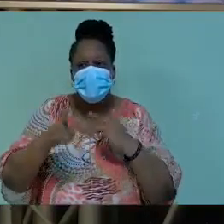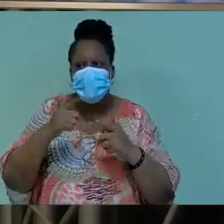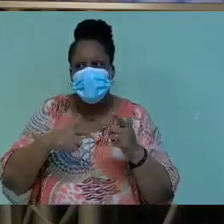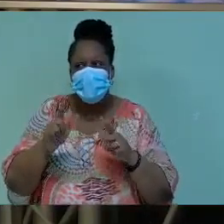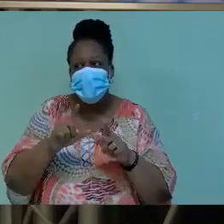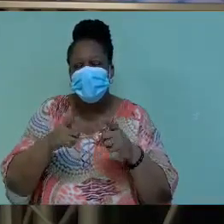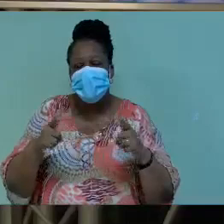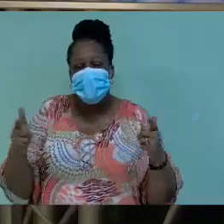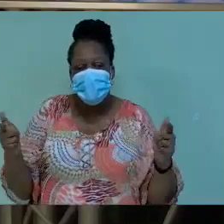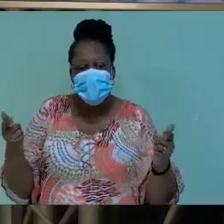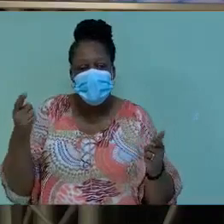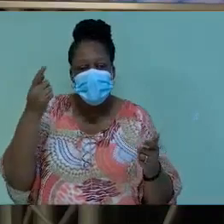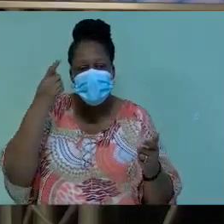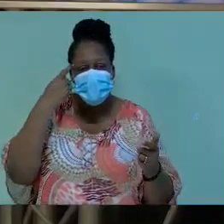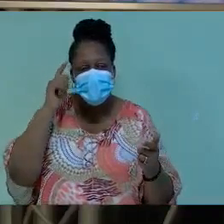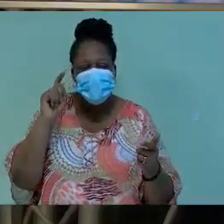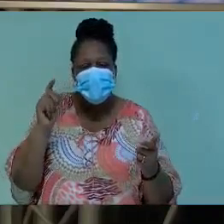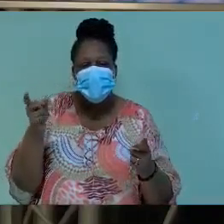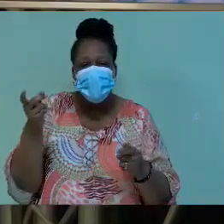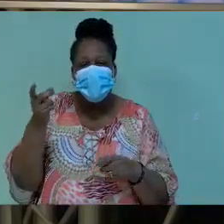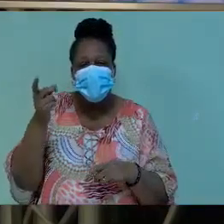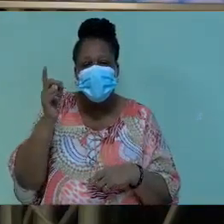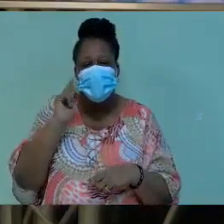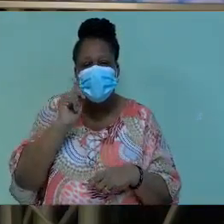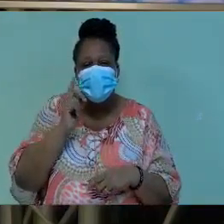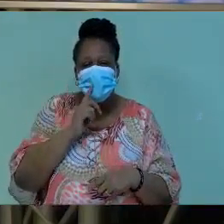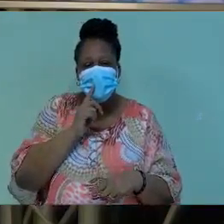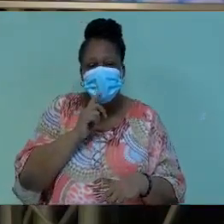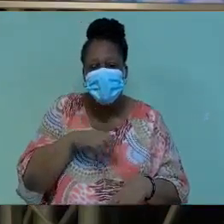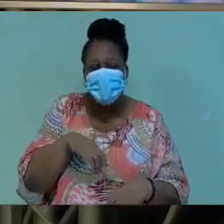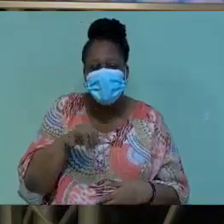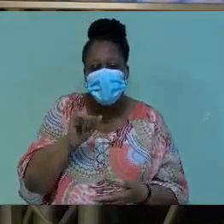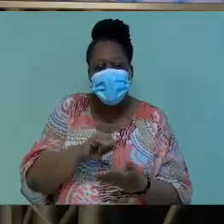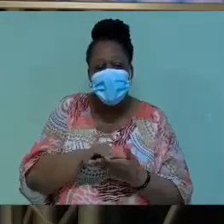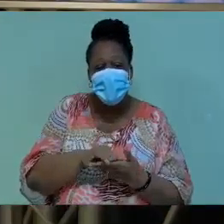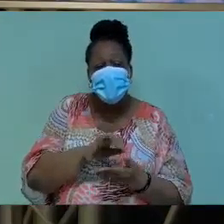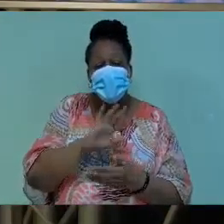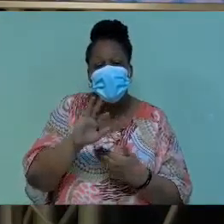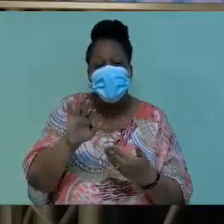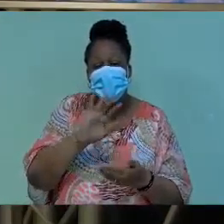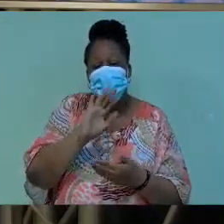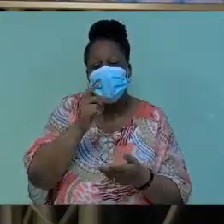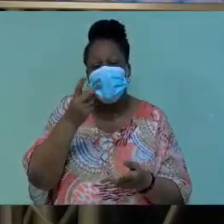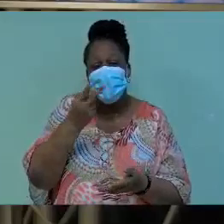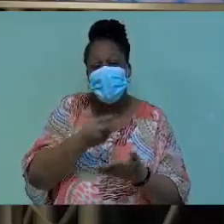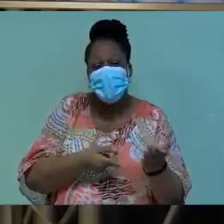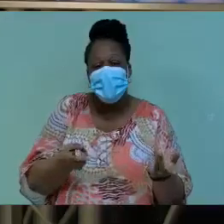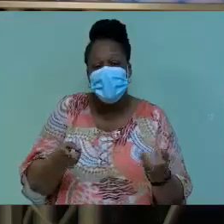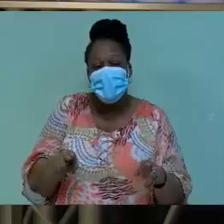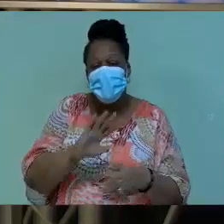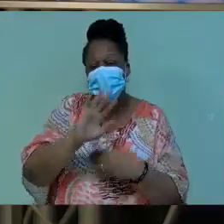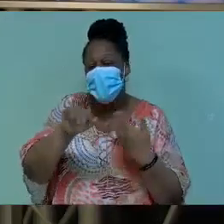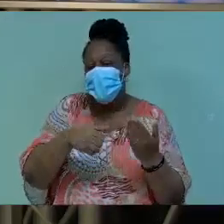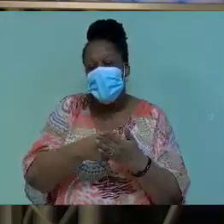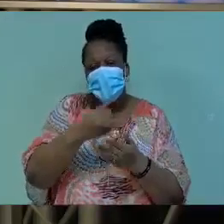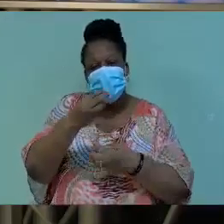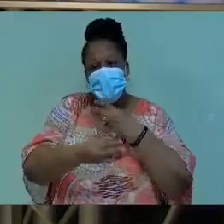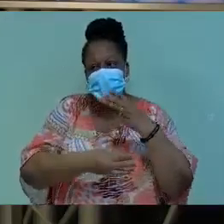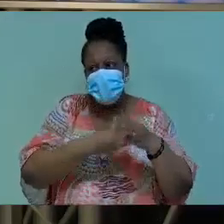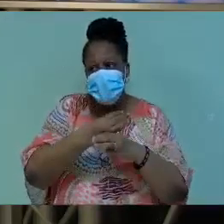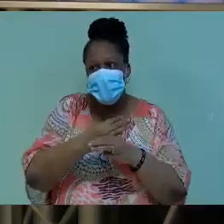of providing sign language. That is the standard around the world, so we are up to standard with